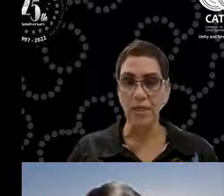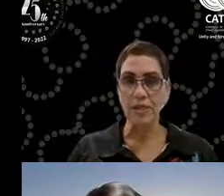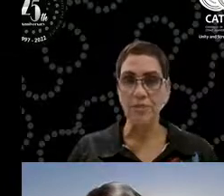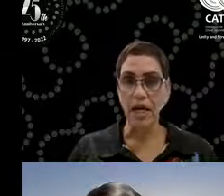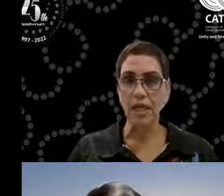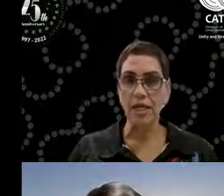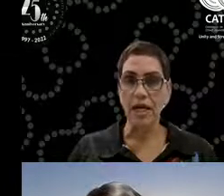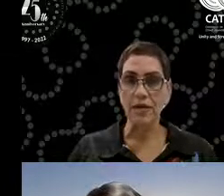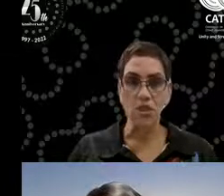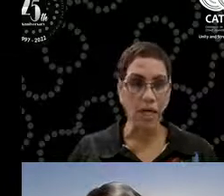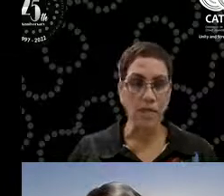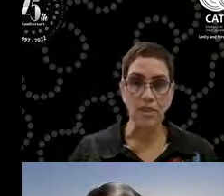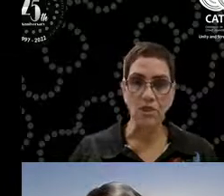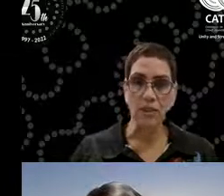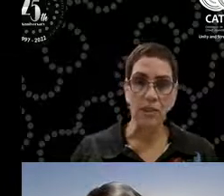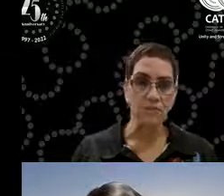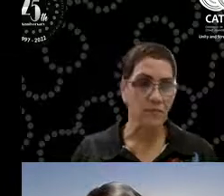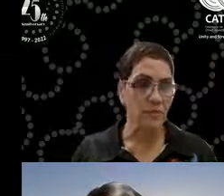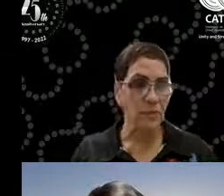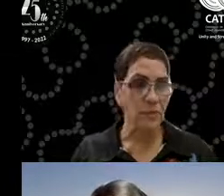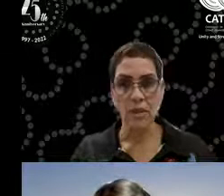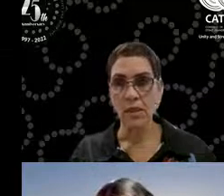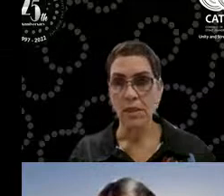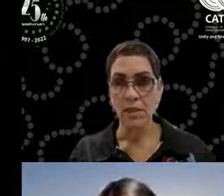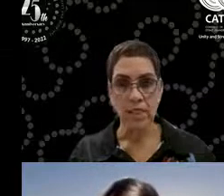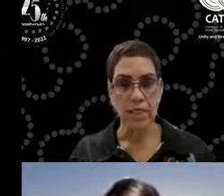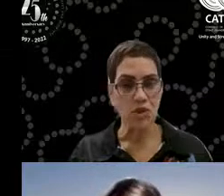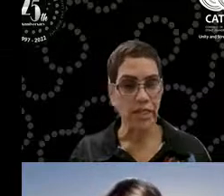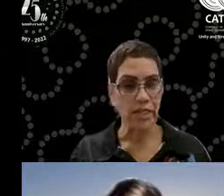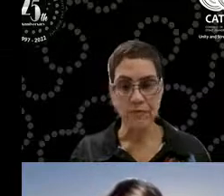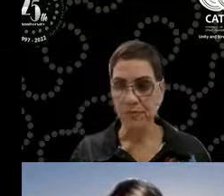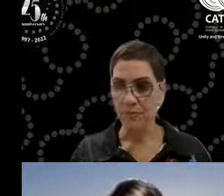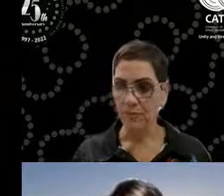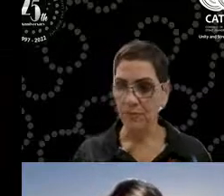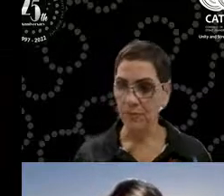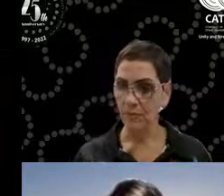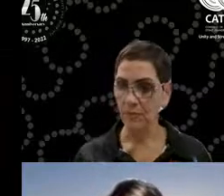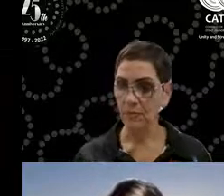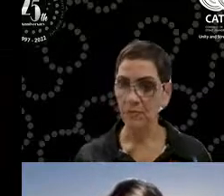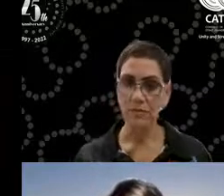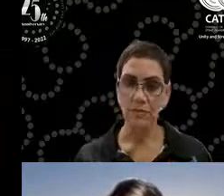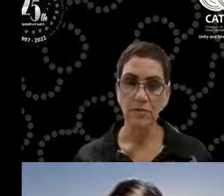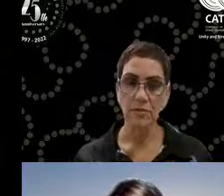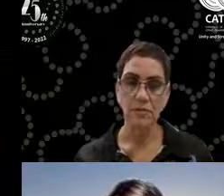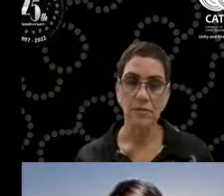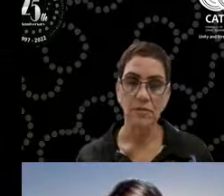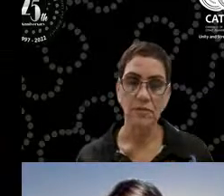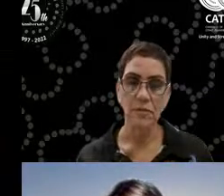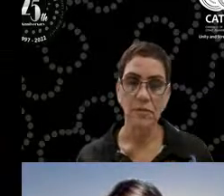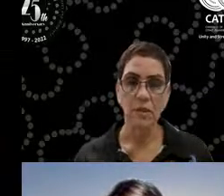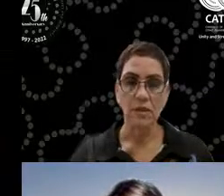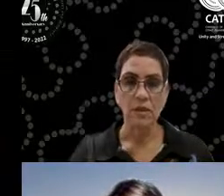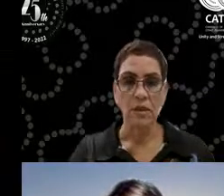doing within the Mullumbullingarri training as well. Thanks, Reeden.